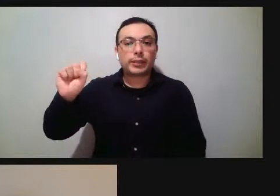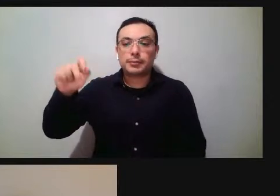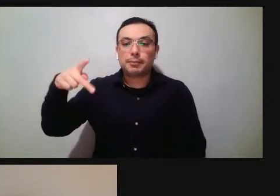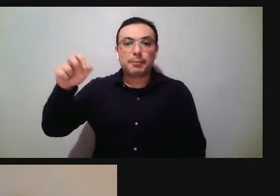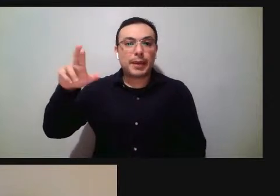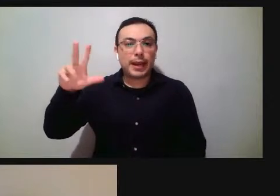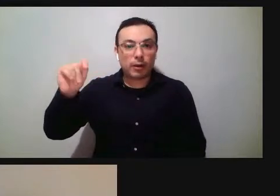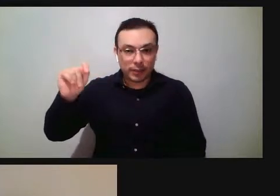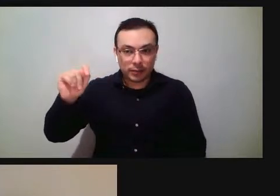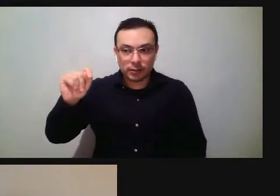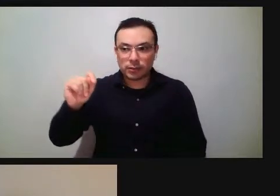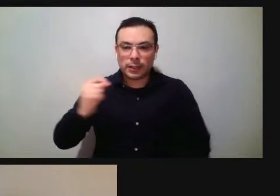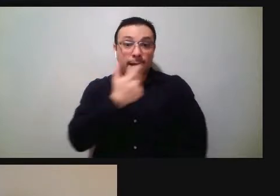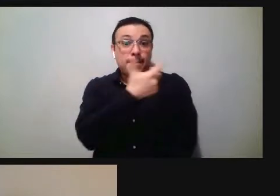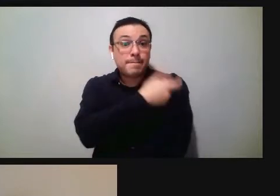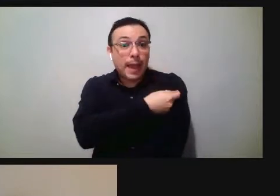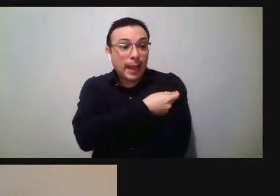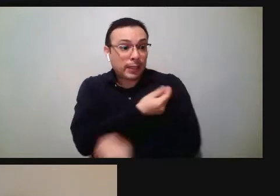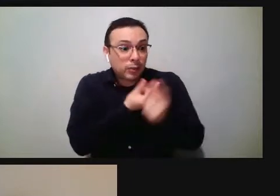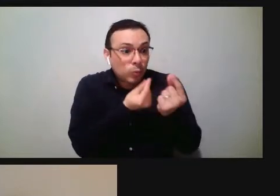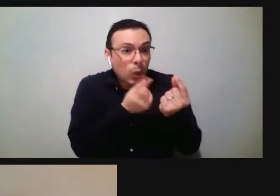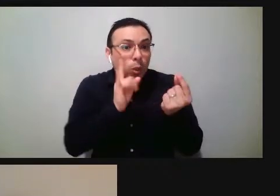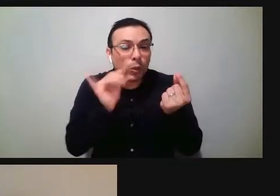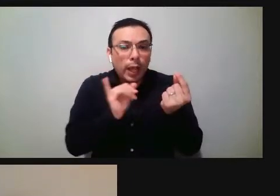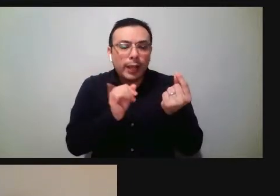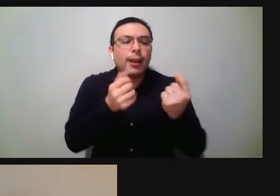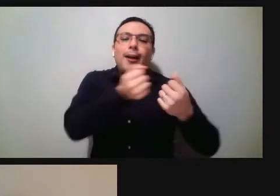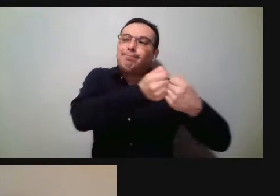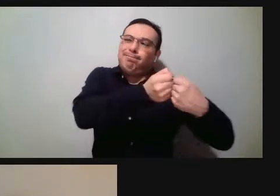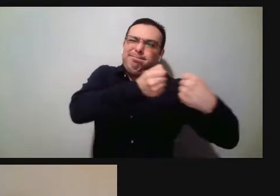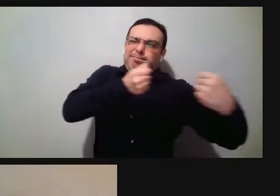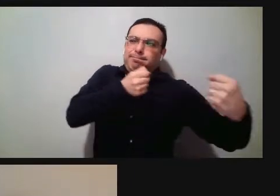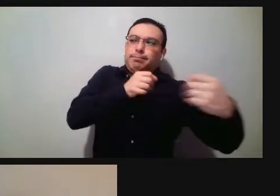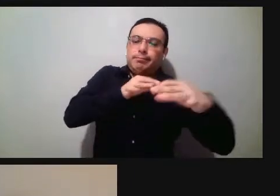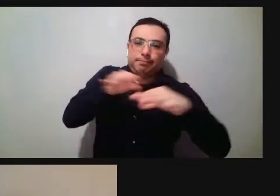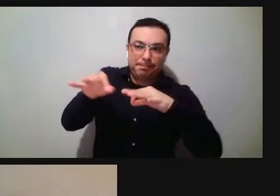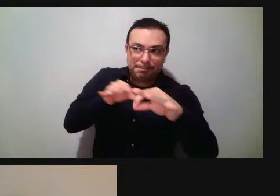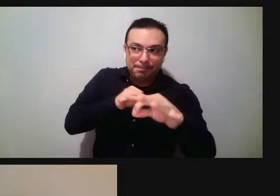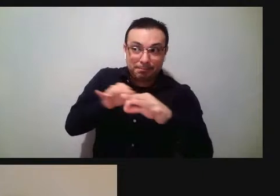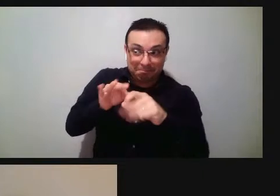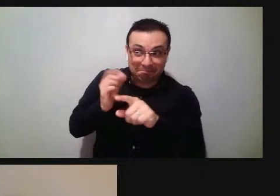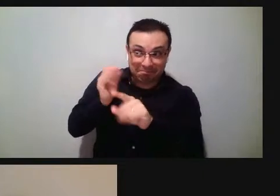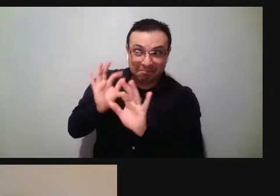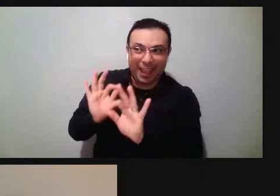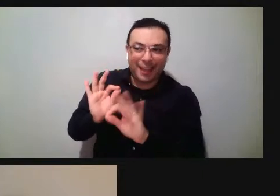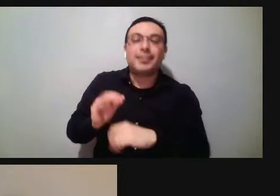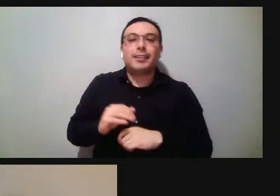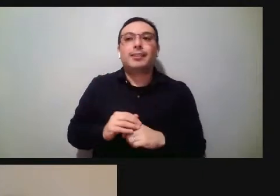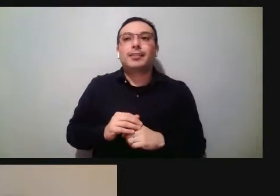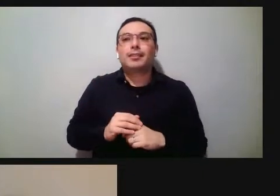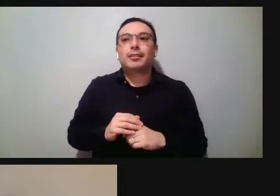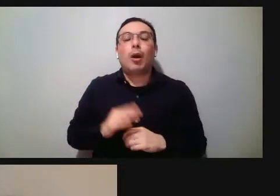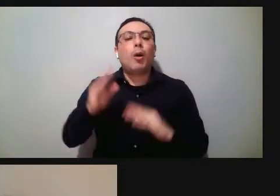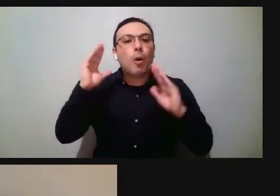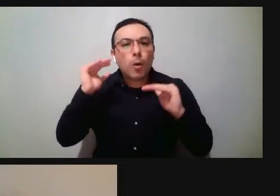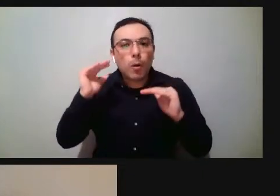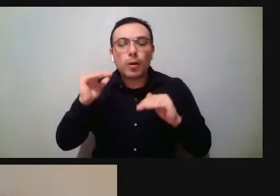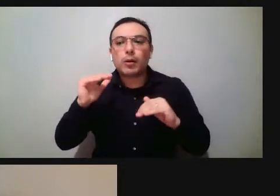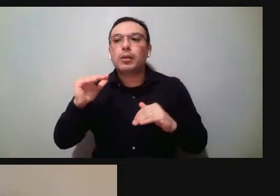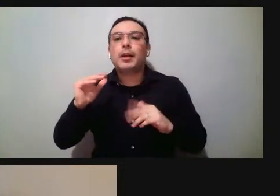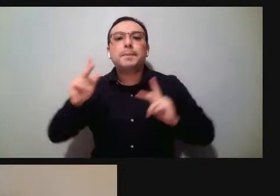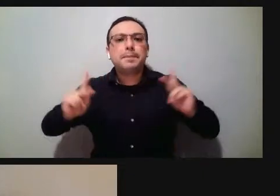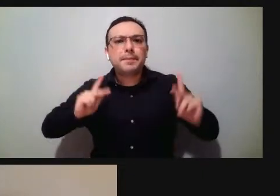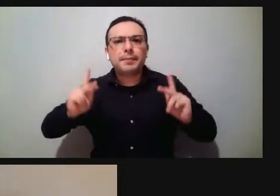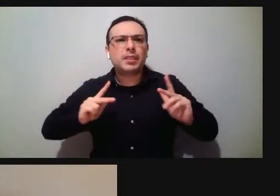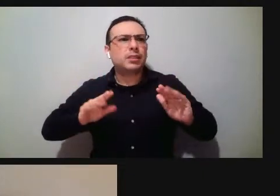And so I would hope in most communities that people are organizing and trying to find community forums where they can